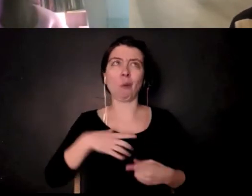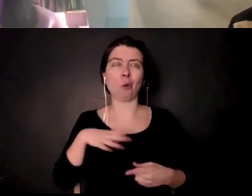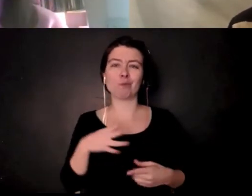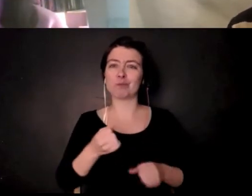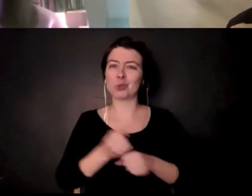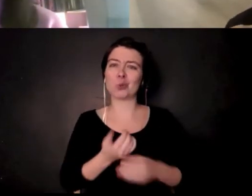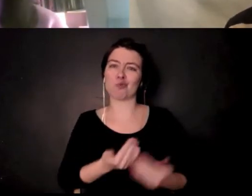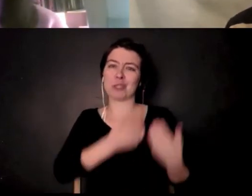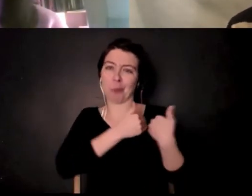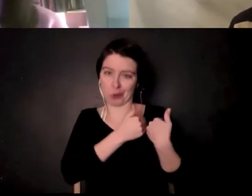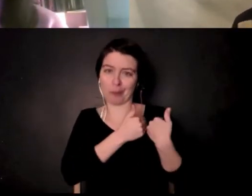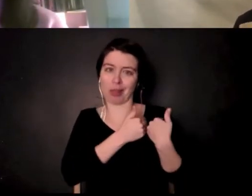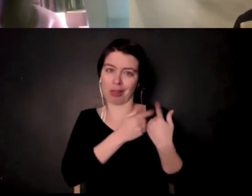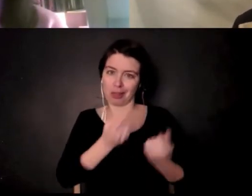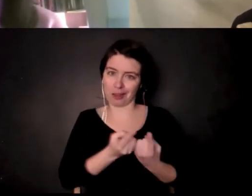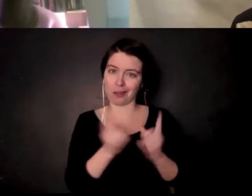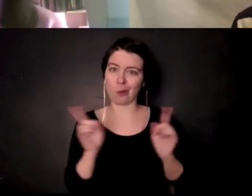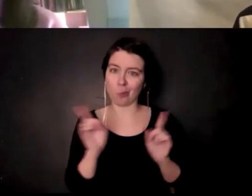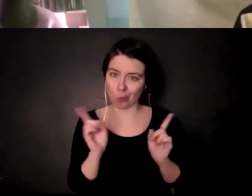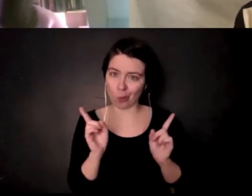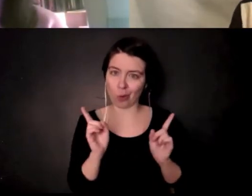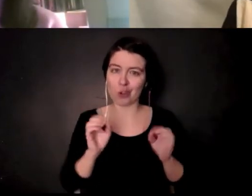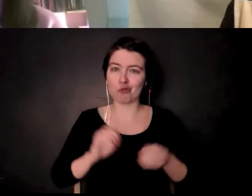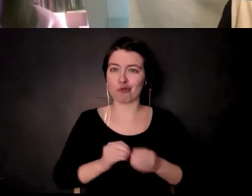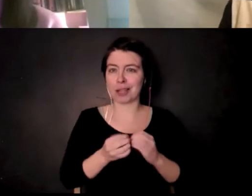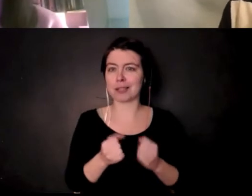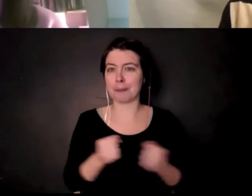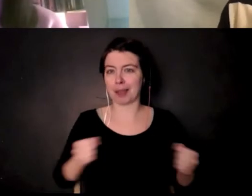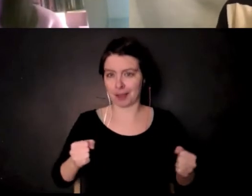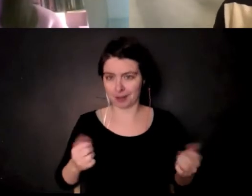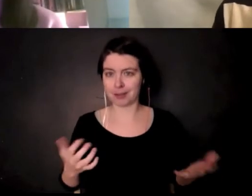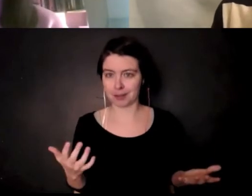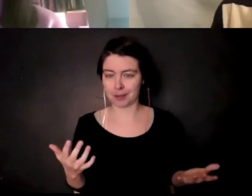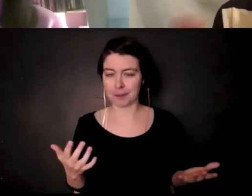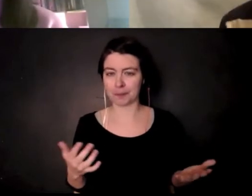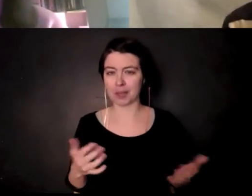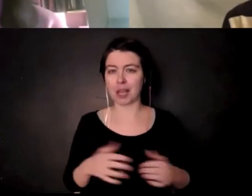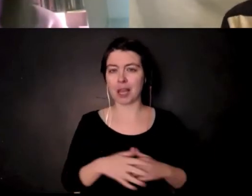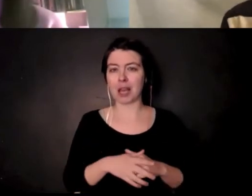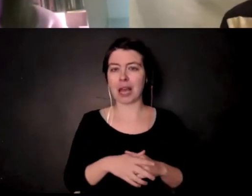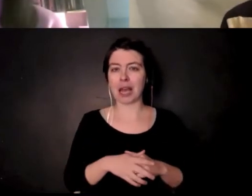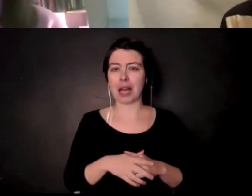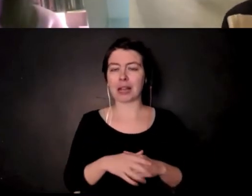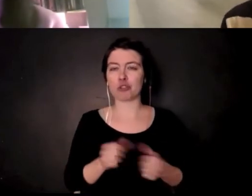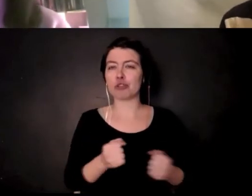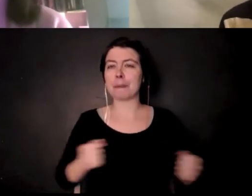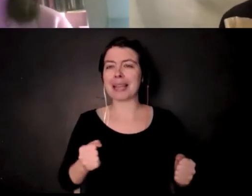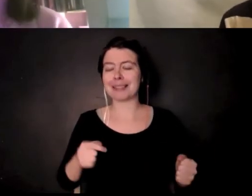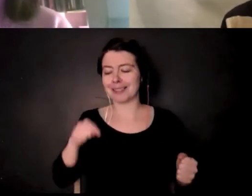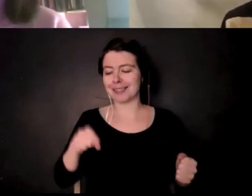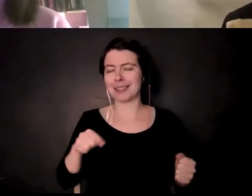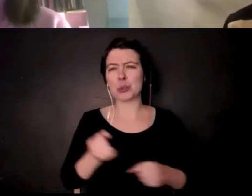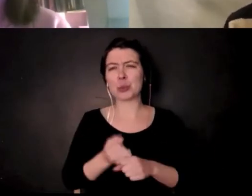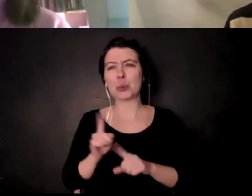So what I think that I'm trying to do in the spaces that I'm being drawn to are the ones that create a type of experience, that create a